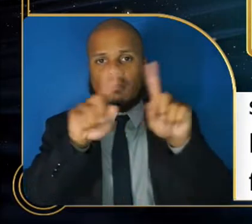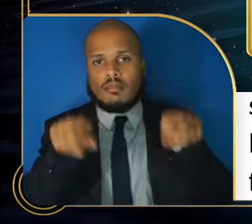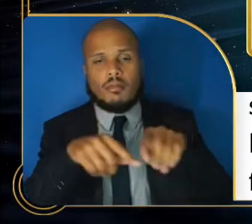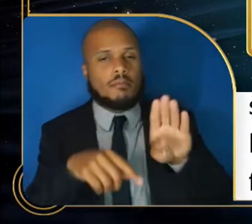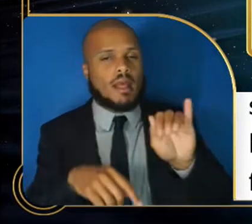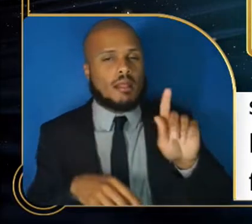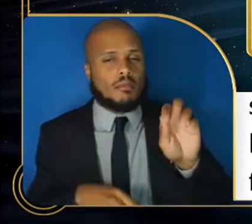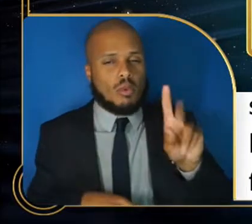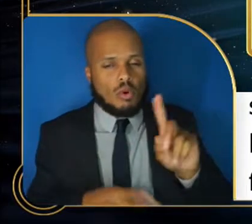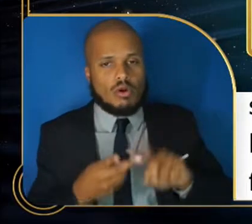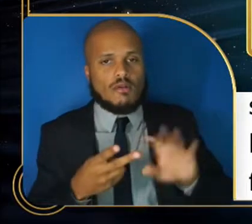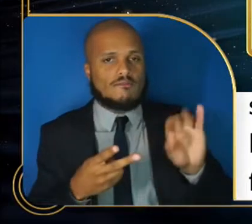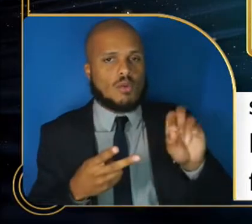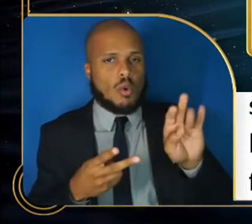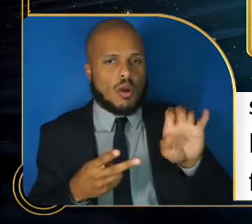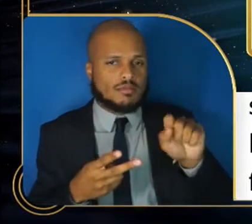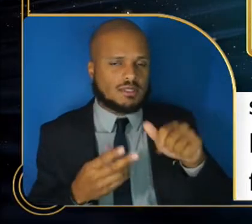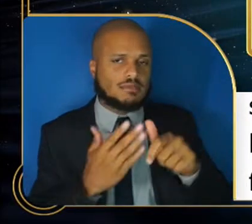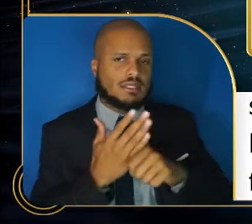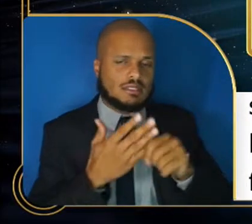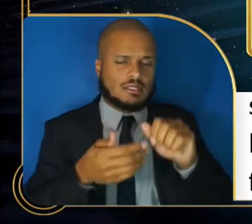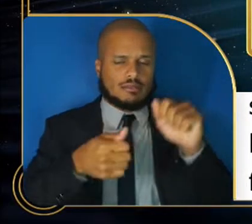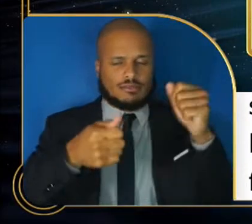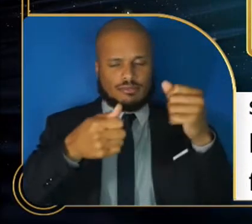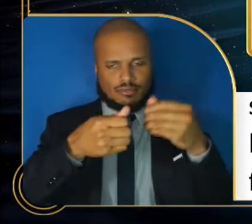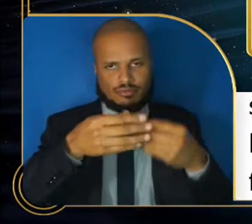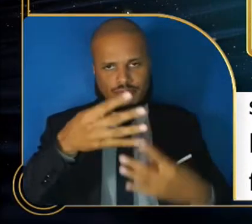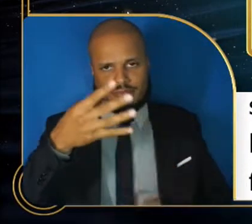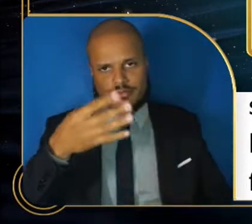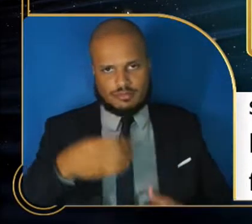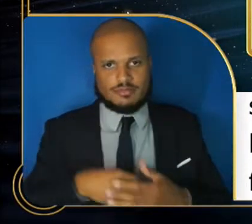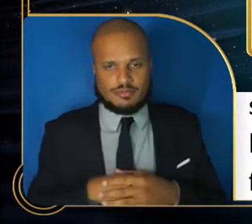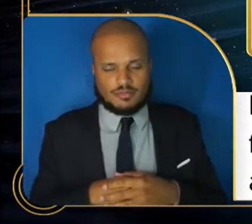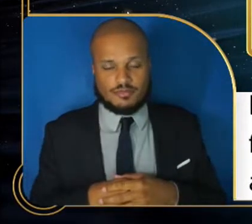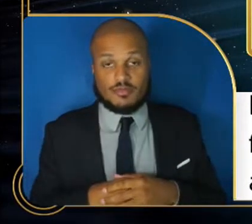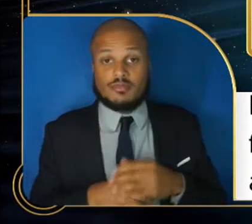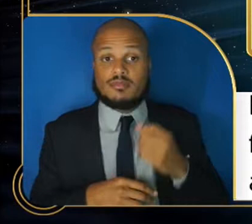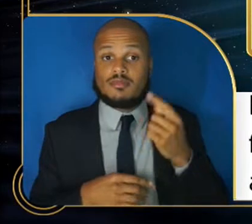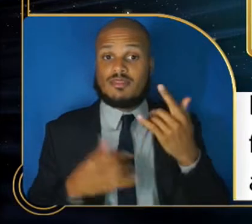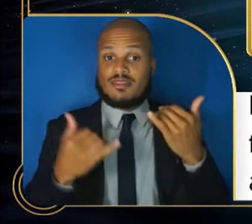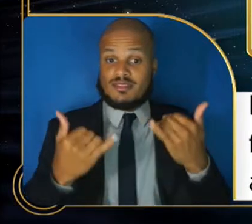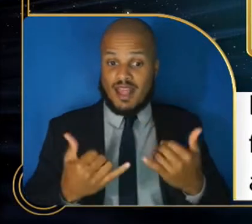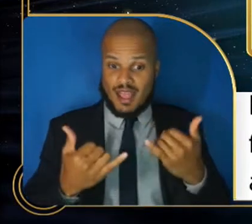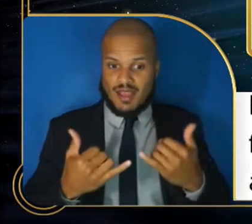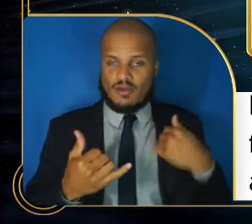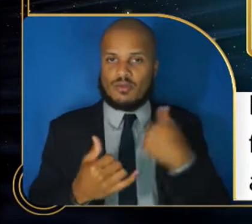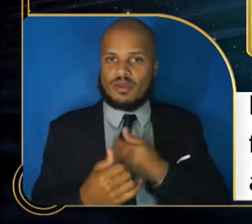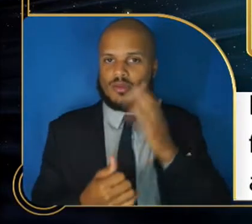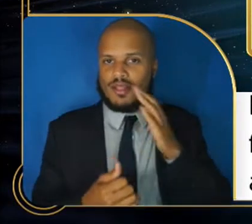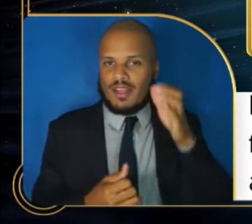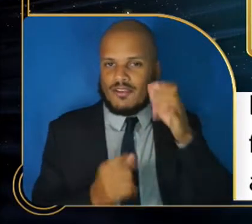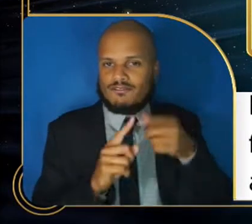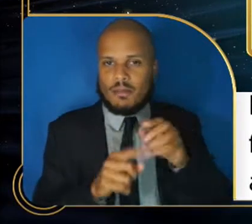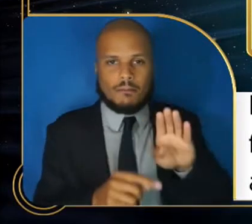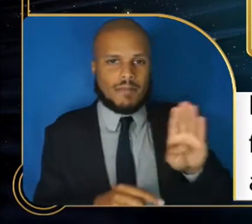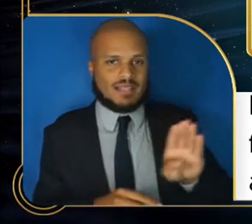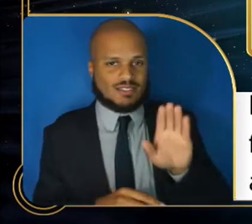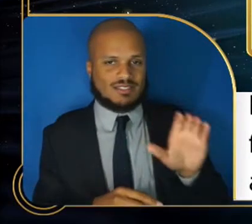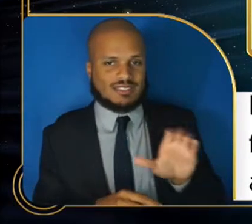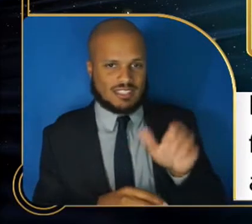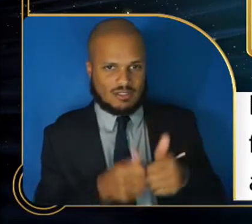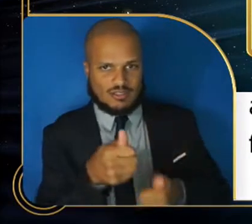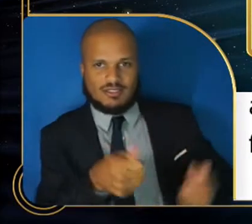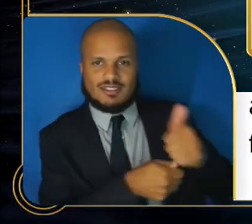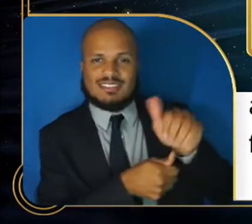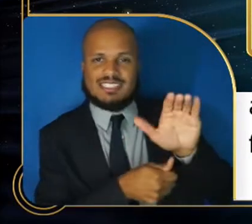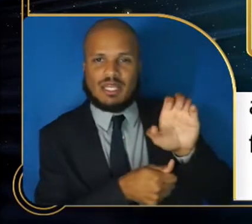Times, Hollywood Reporter, and Essence, to name a few. But right now, we'll hear from Bazelon CEO Holly O'Donnell,